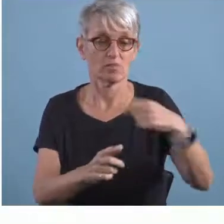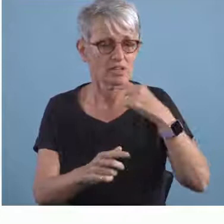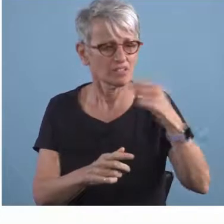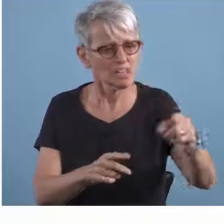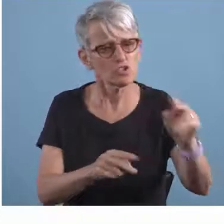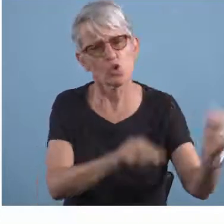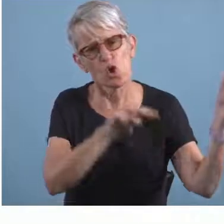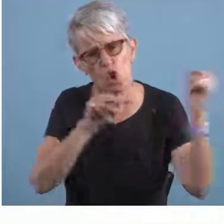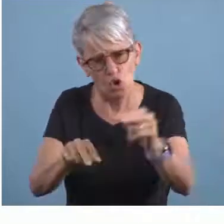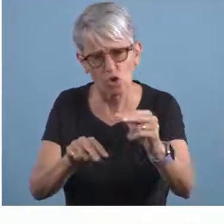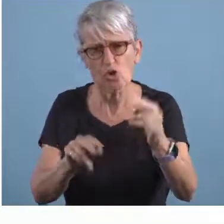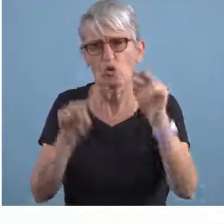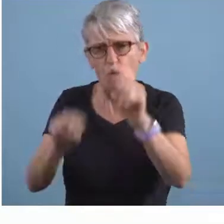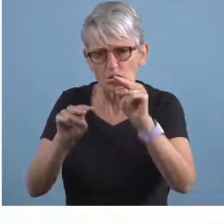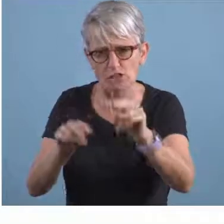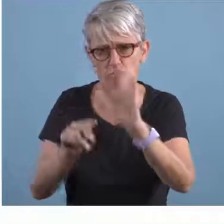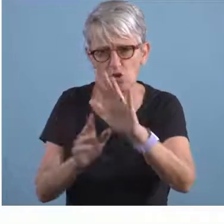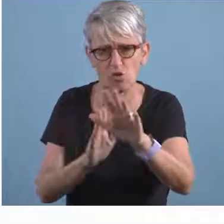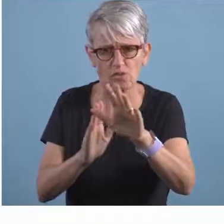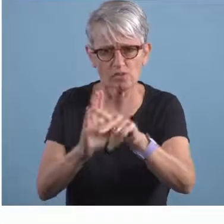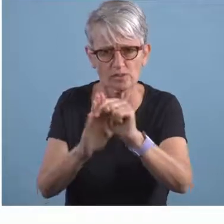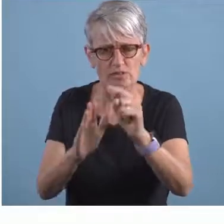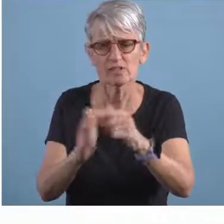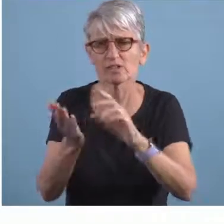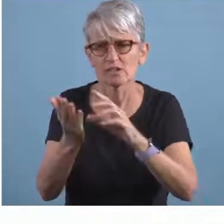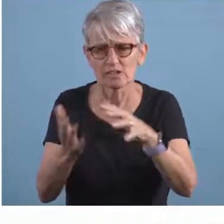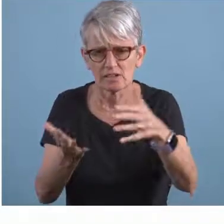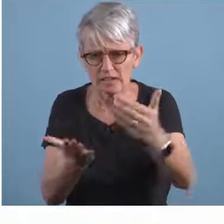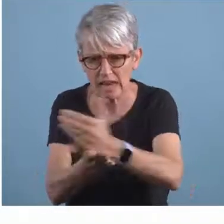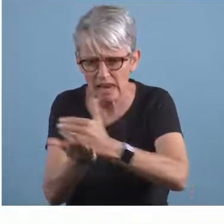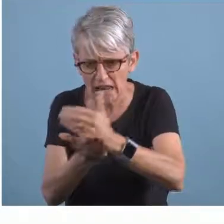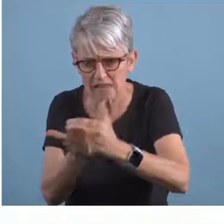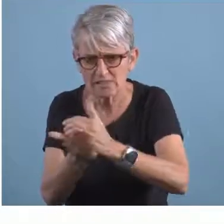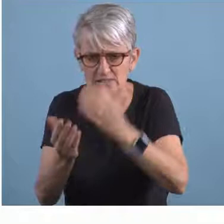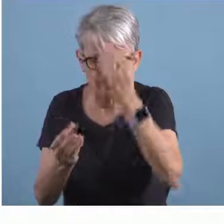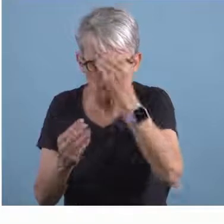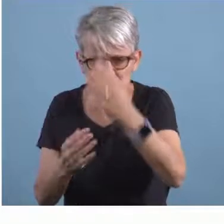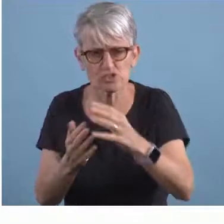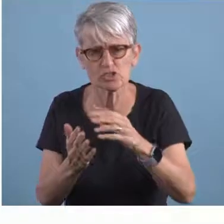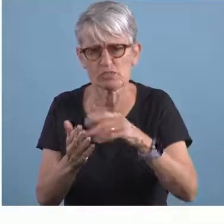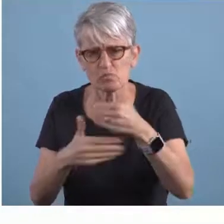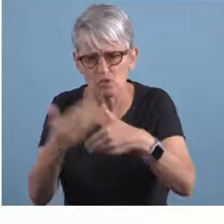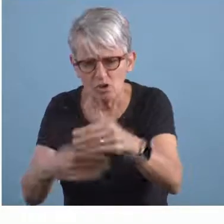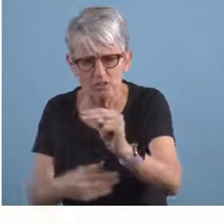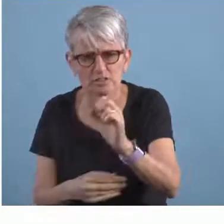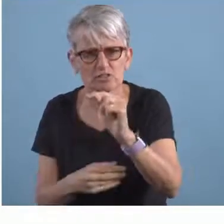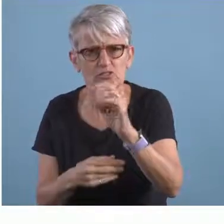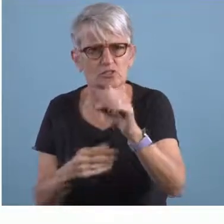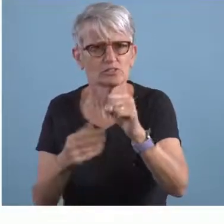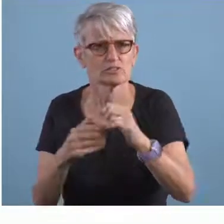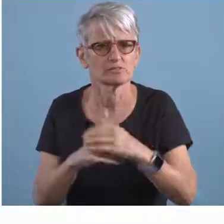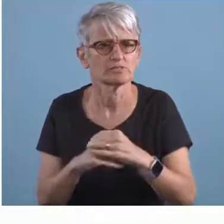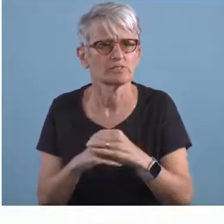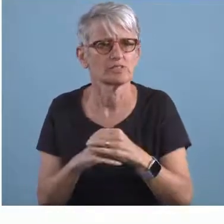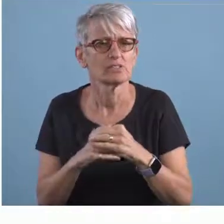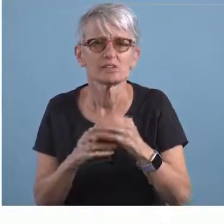session, watch what you did, collect the baseline data, look at your progress notes, sessions down the way. Something